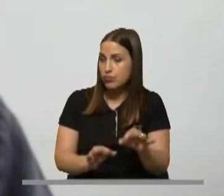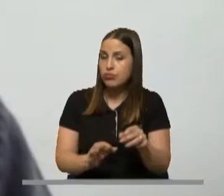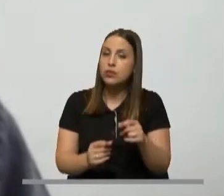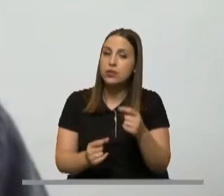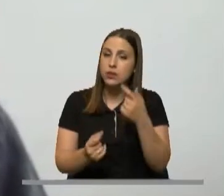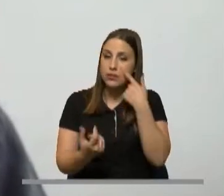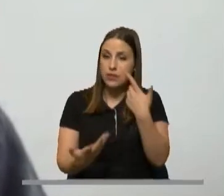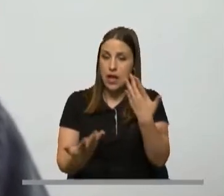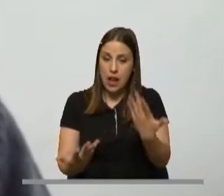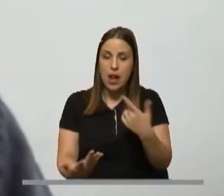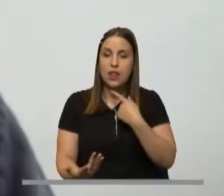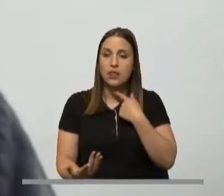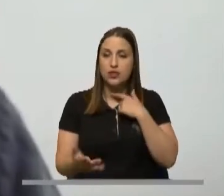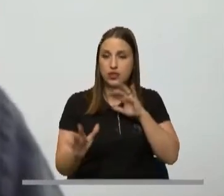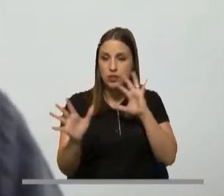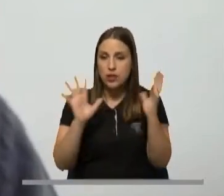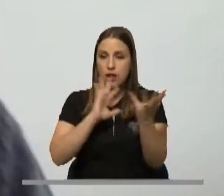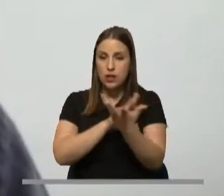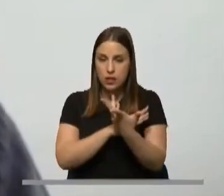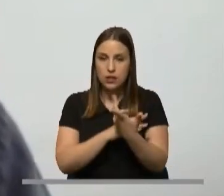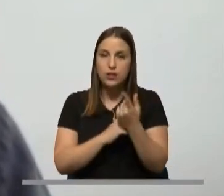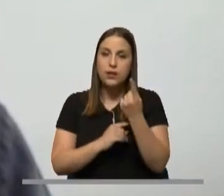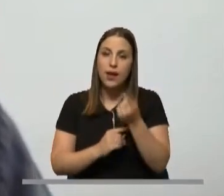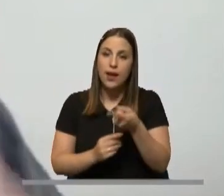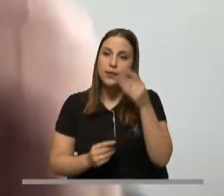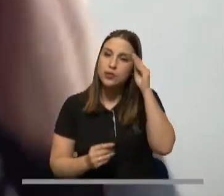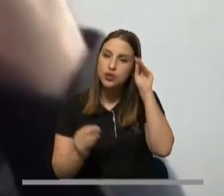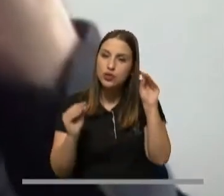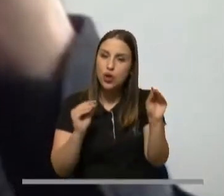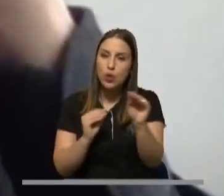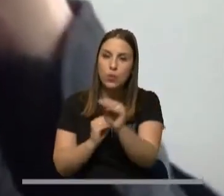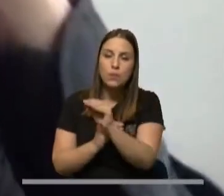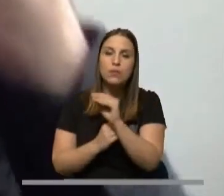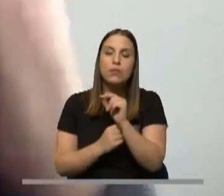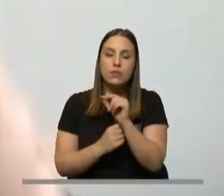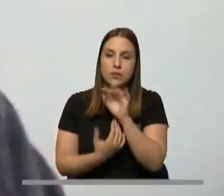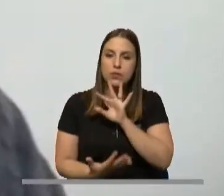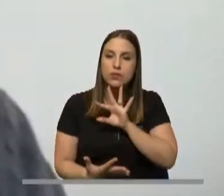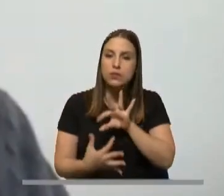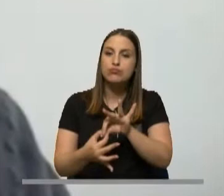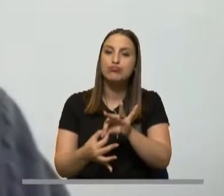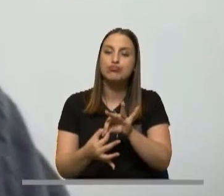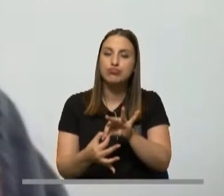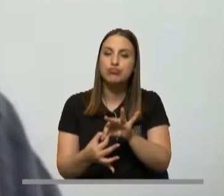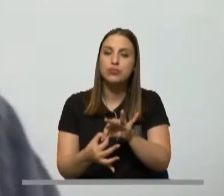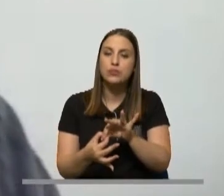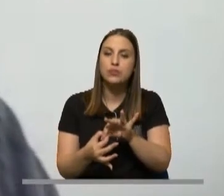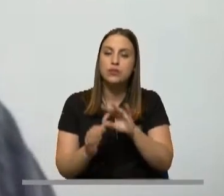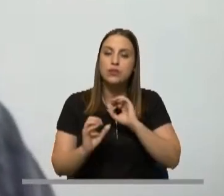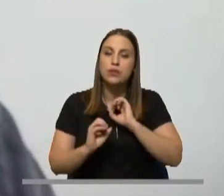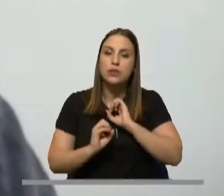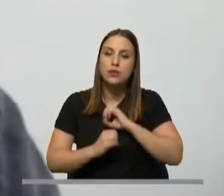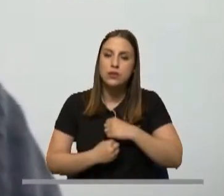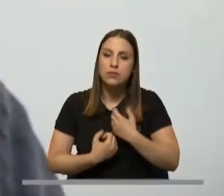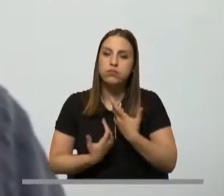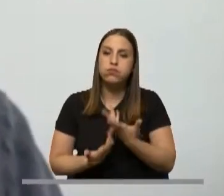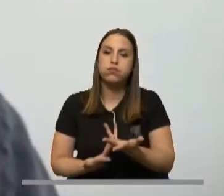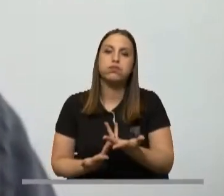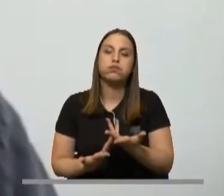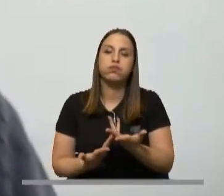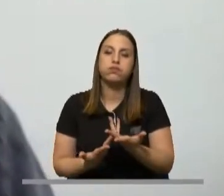current digital environment are recommendations that respond to our spontaneous